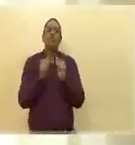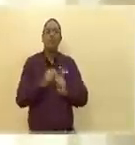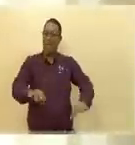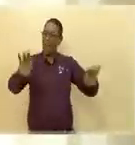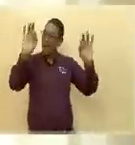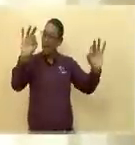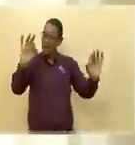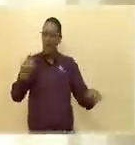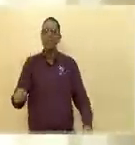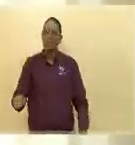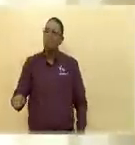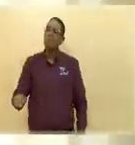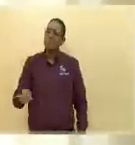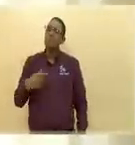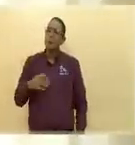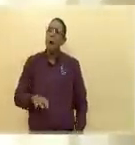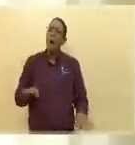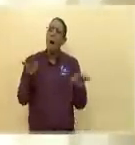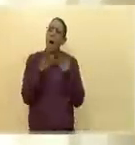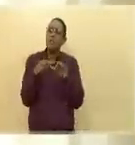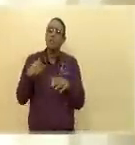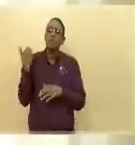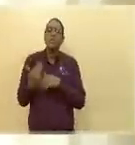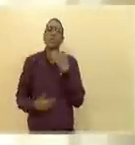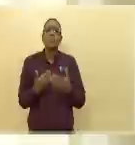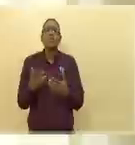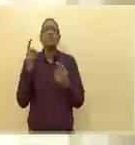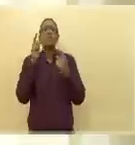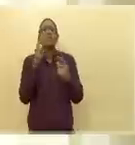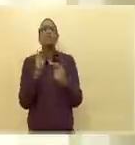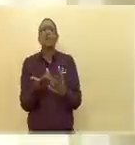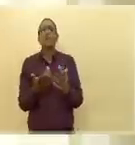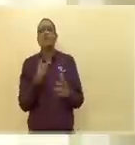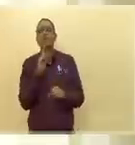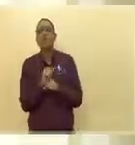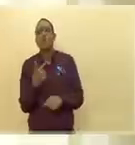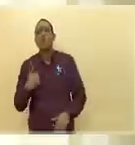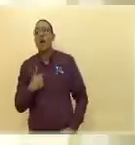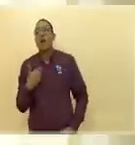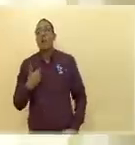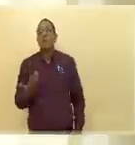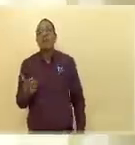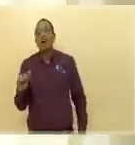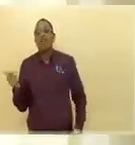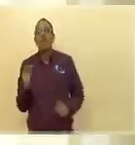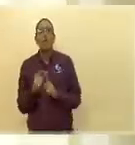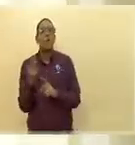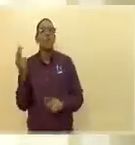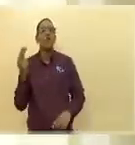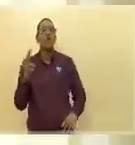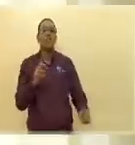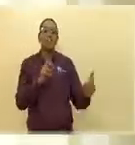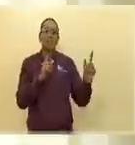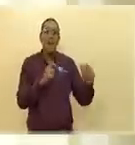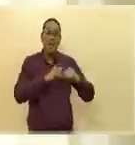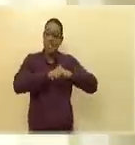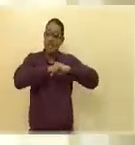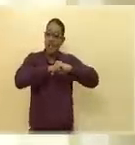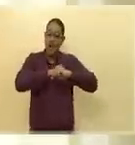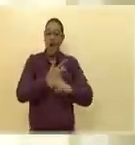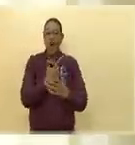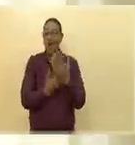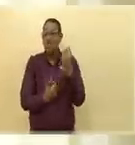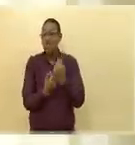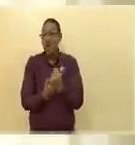is critical, especially as we move toward ensuring we have, another words you used, fast, secure,